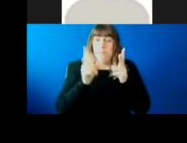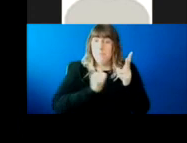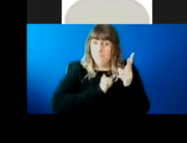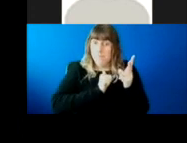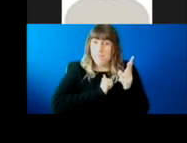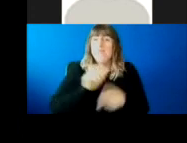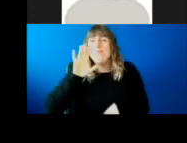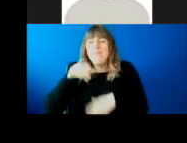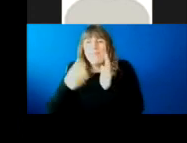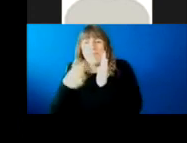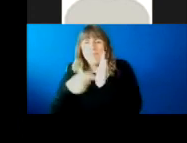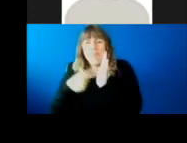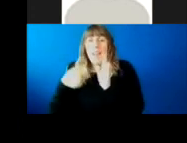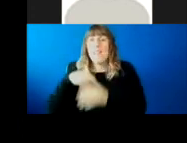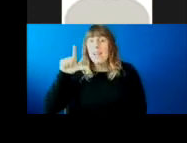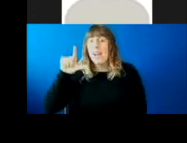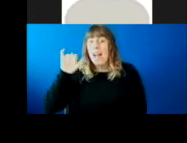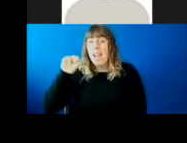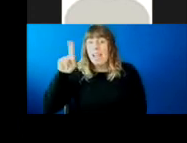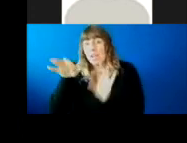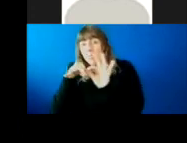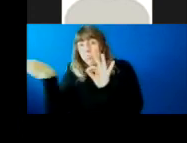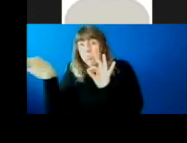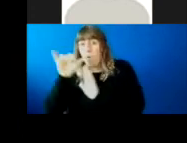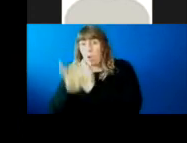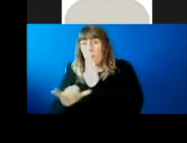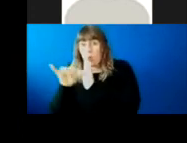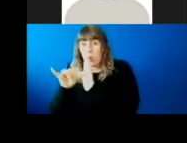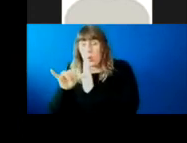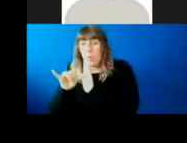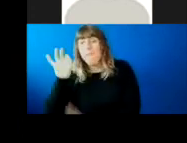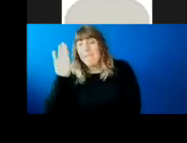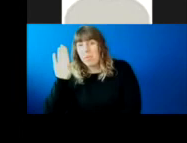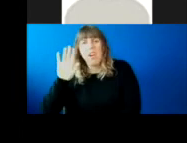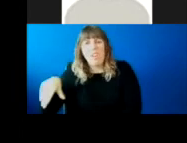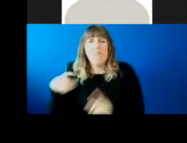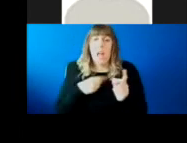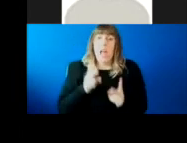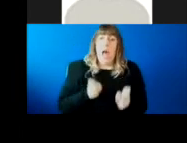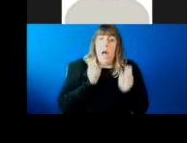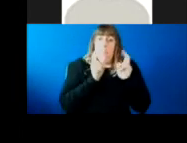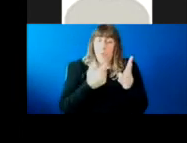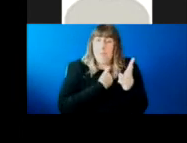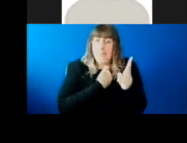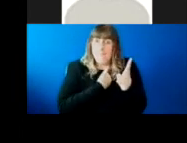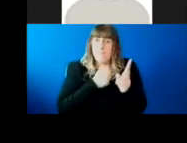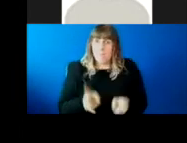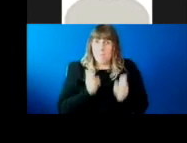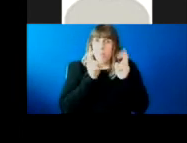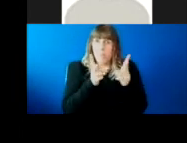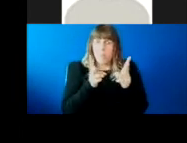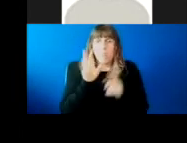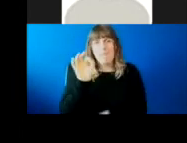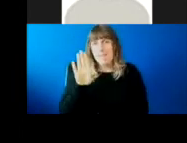of putting a link to your YouTube video in Facebook, upload it on the platform itself. Facebook loves